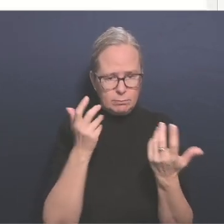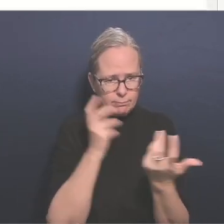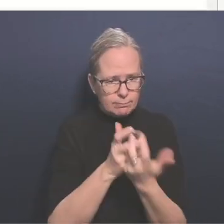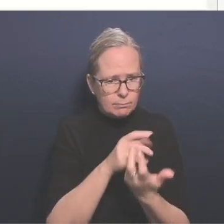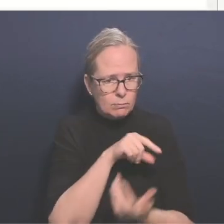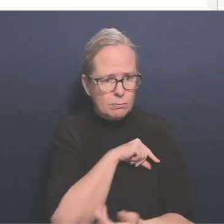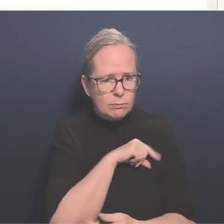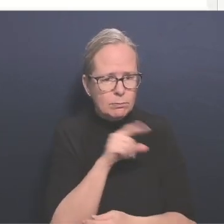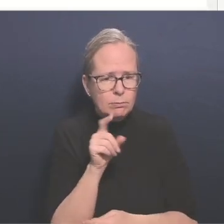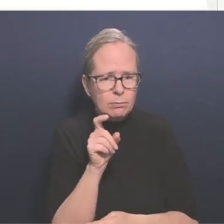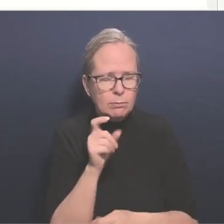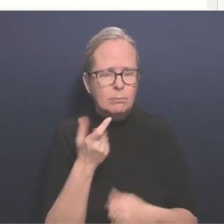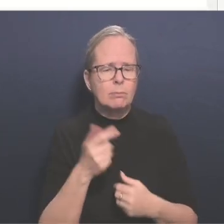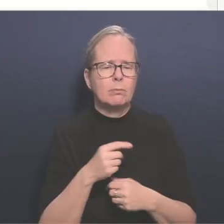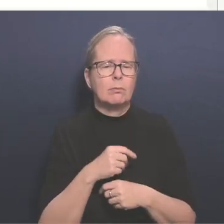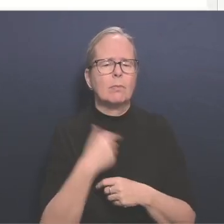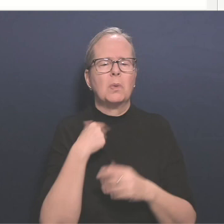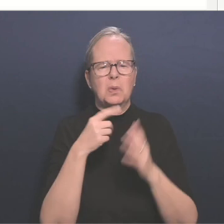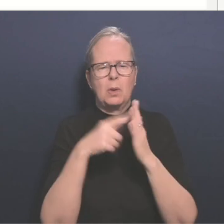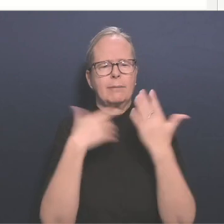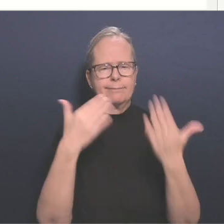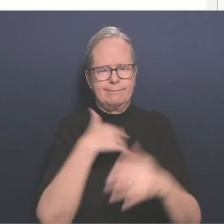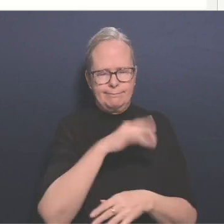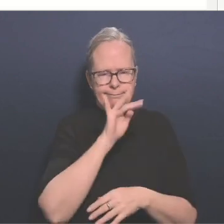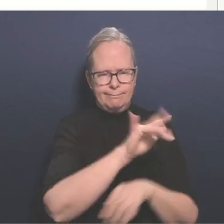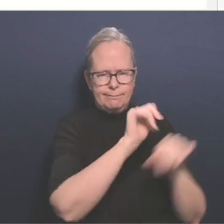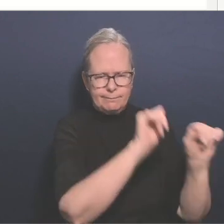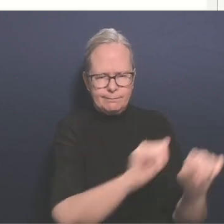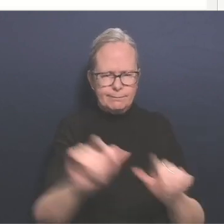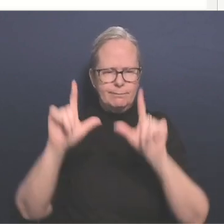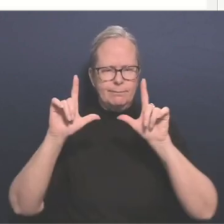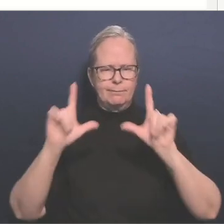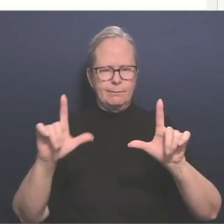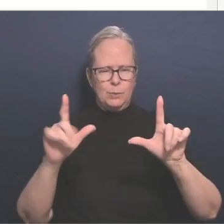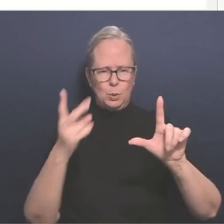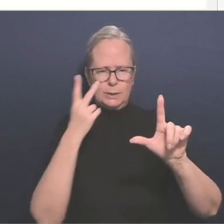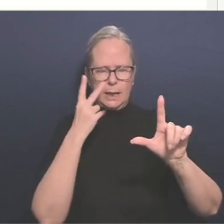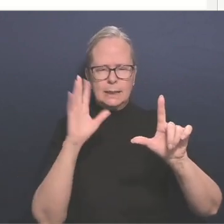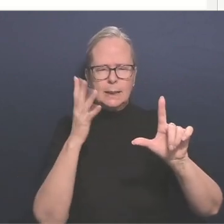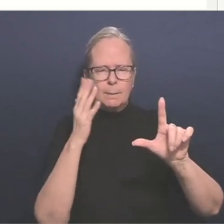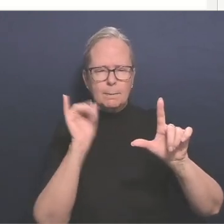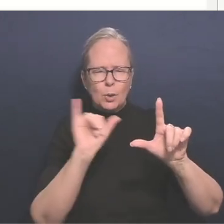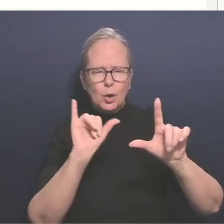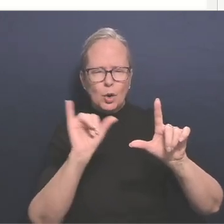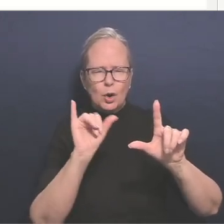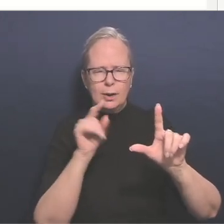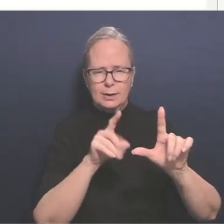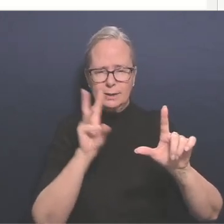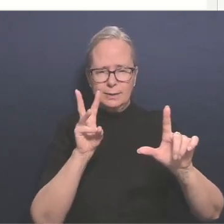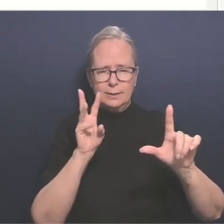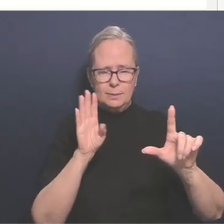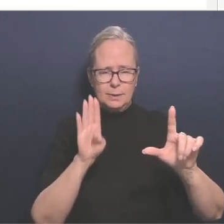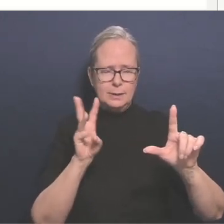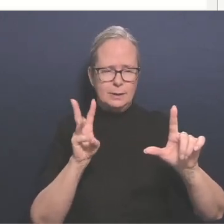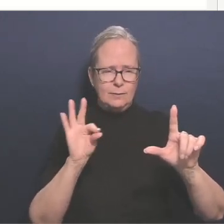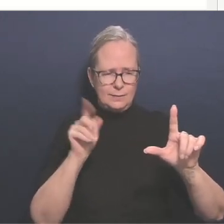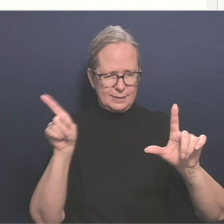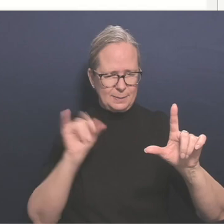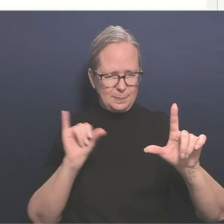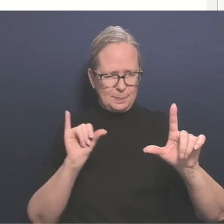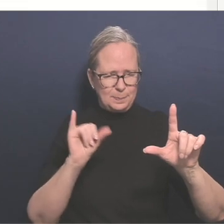it's done strictly step by step. So it makes the process very easy and in a logical